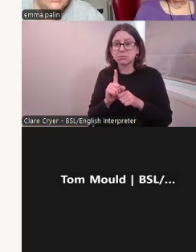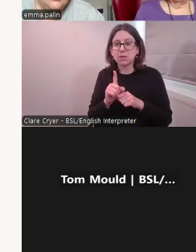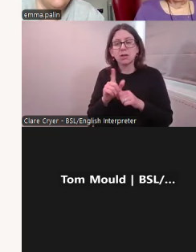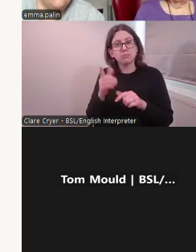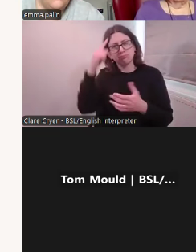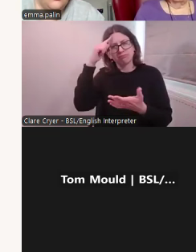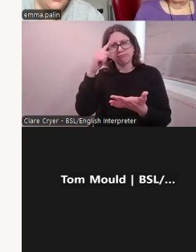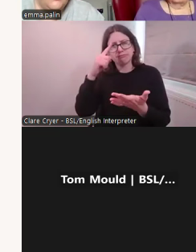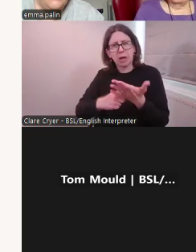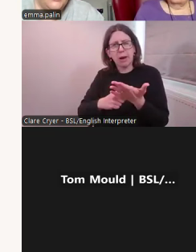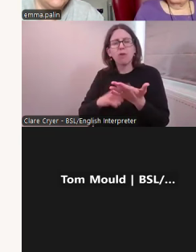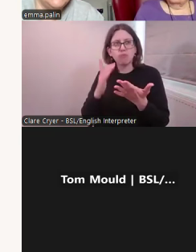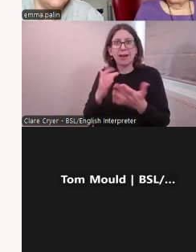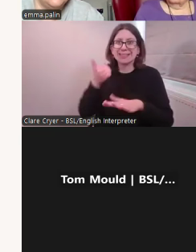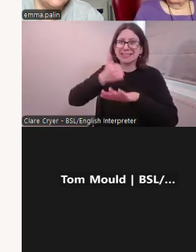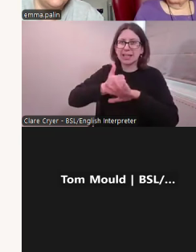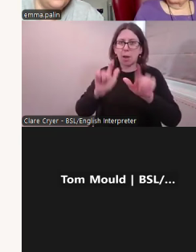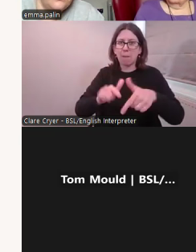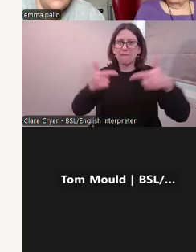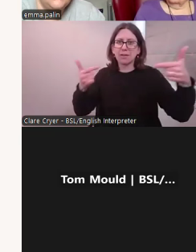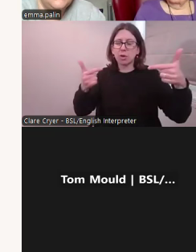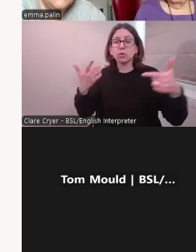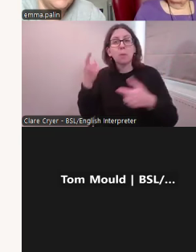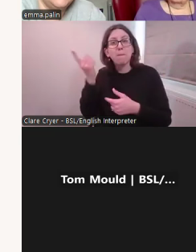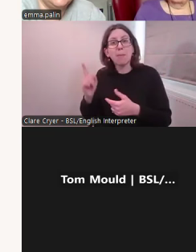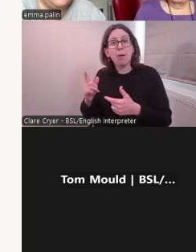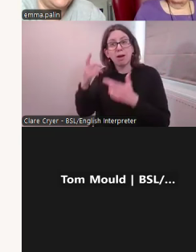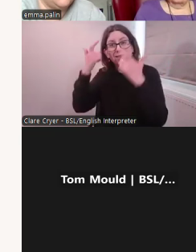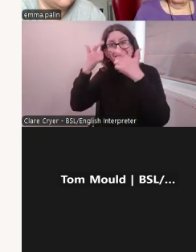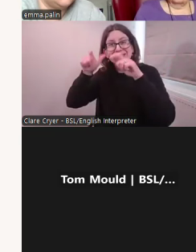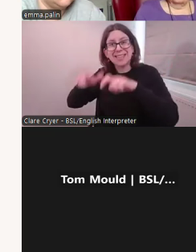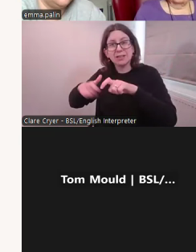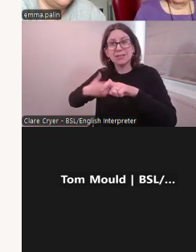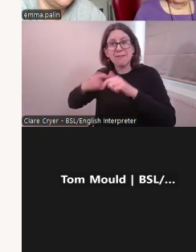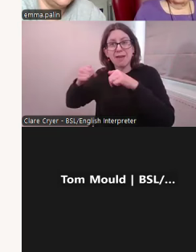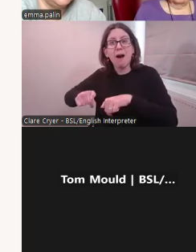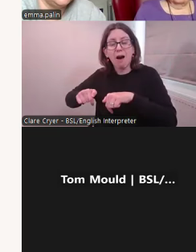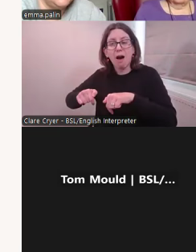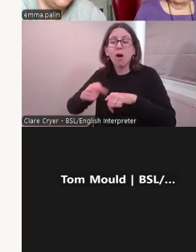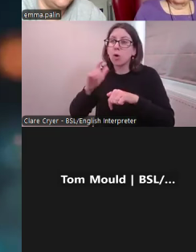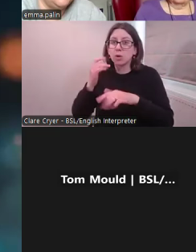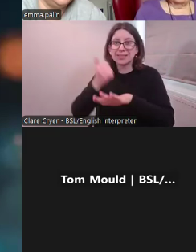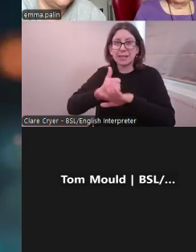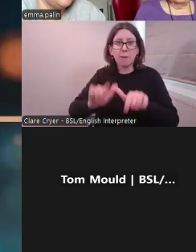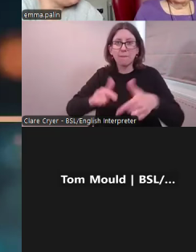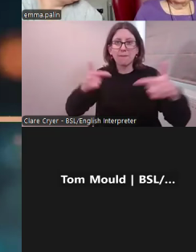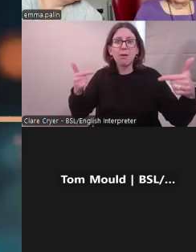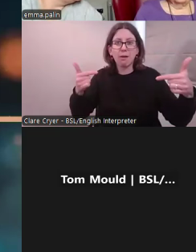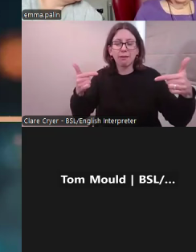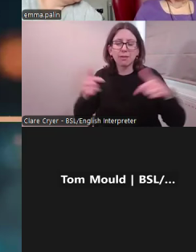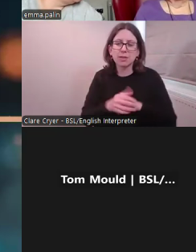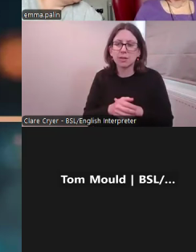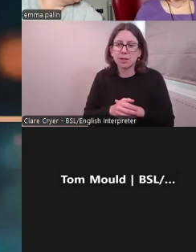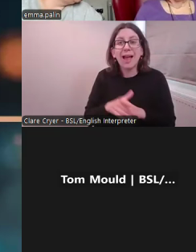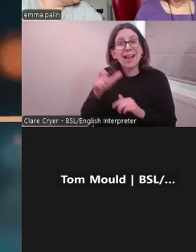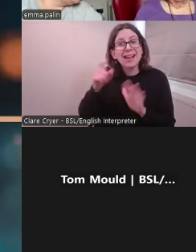video link for our tenants to participate across all of our villages. So Carol